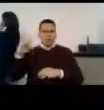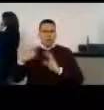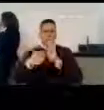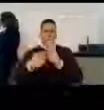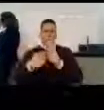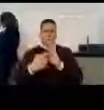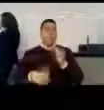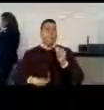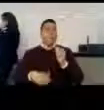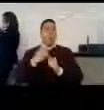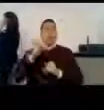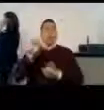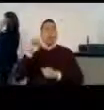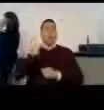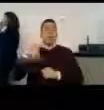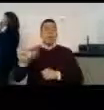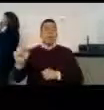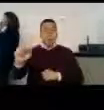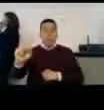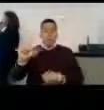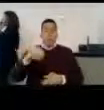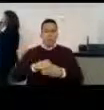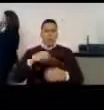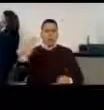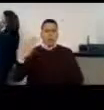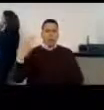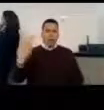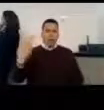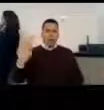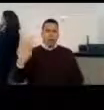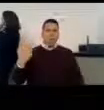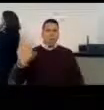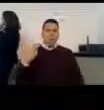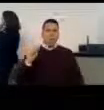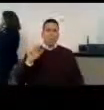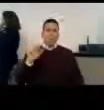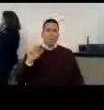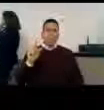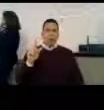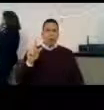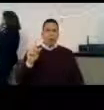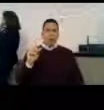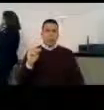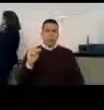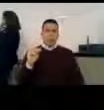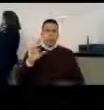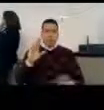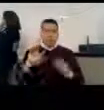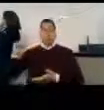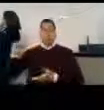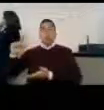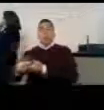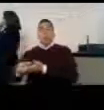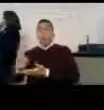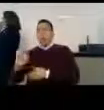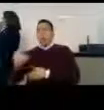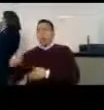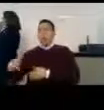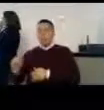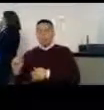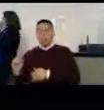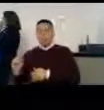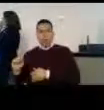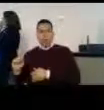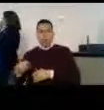are IEPs is in Harlem, in the city, and one of the lowest areas where there